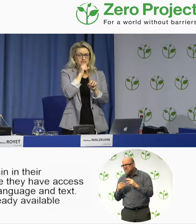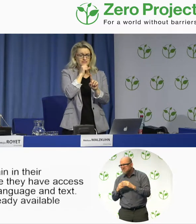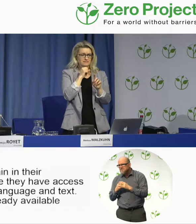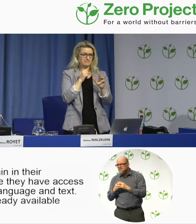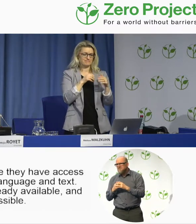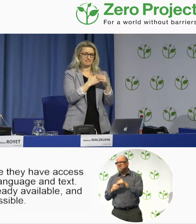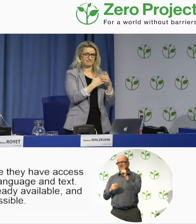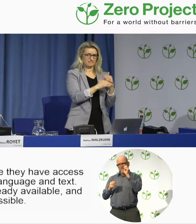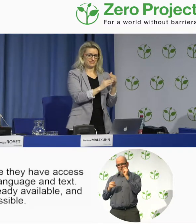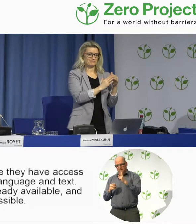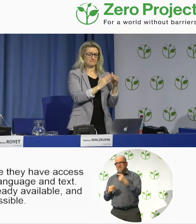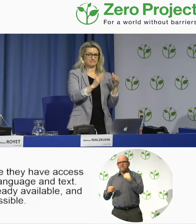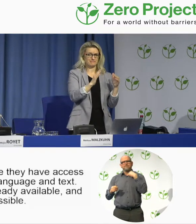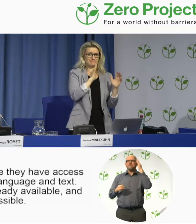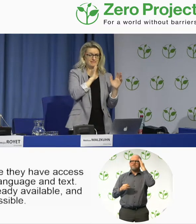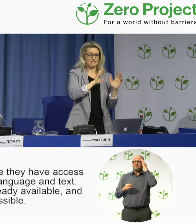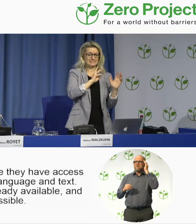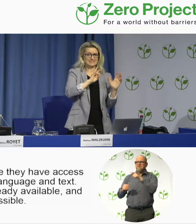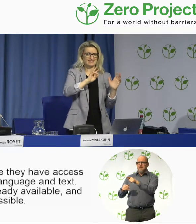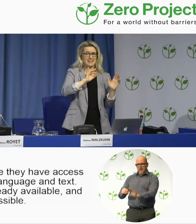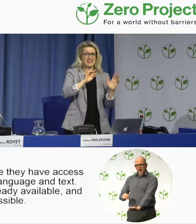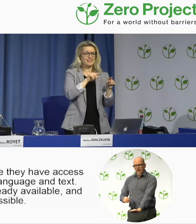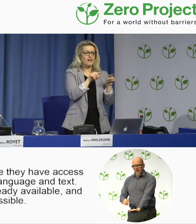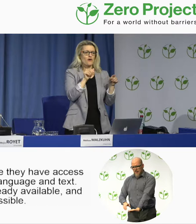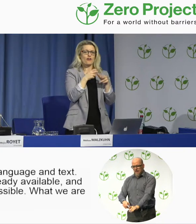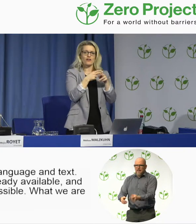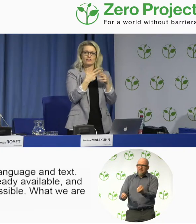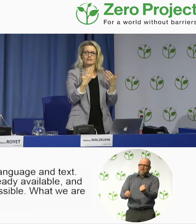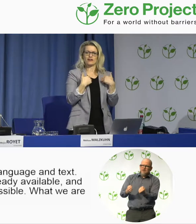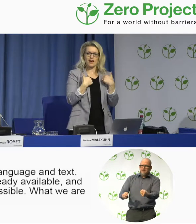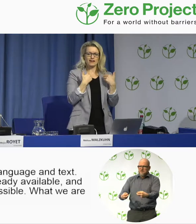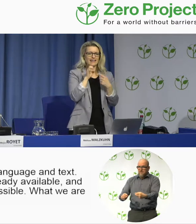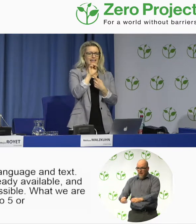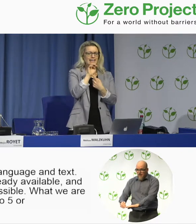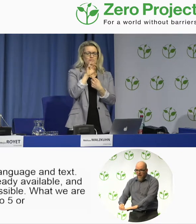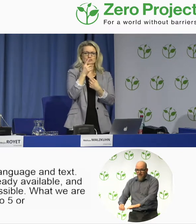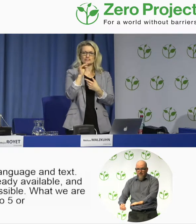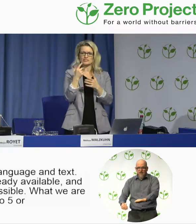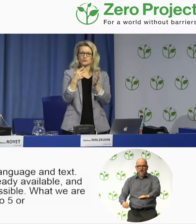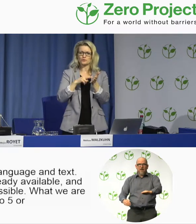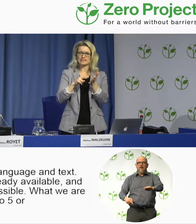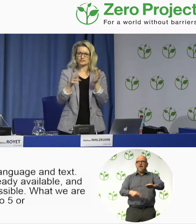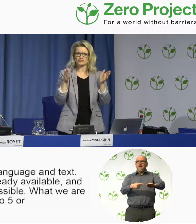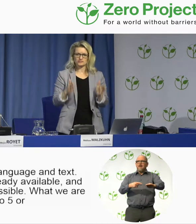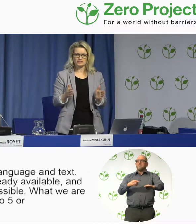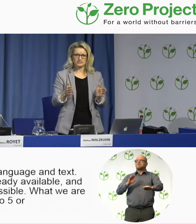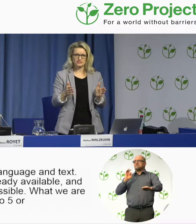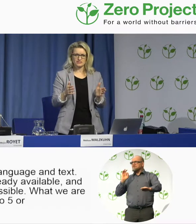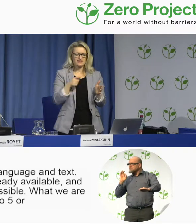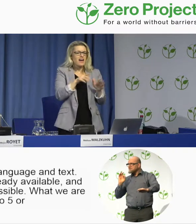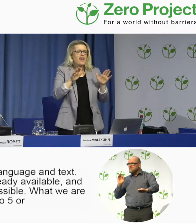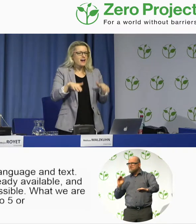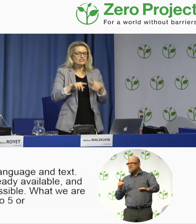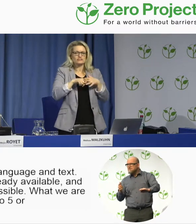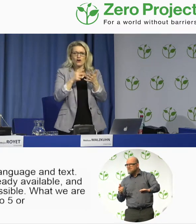accessible. But what we're talking about is children from the ages of birth to 5 or as late as 8. This